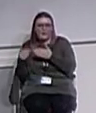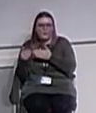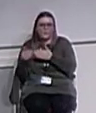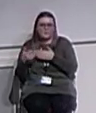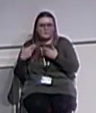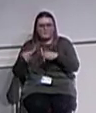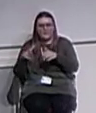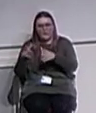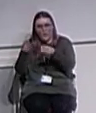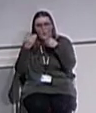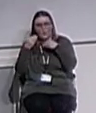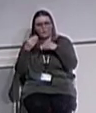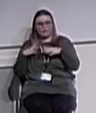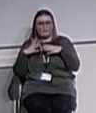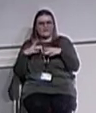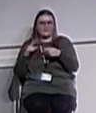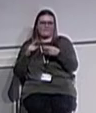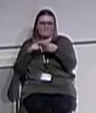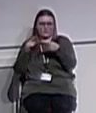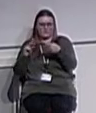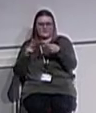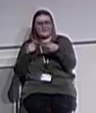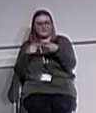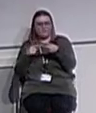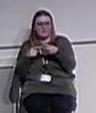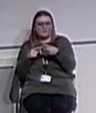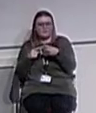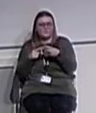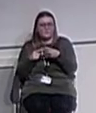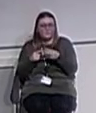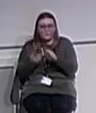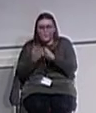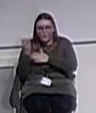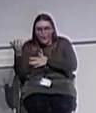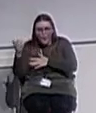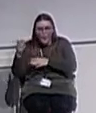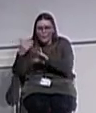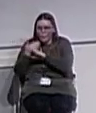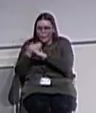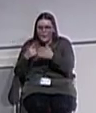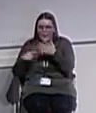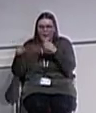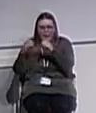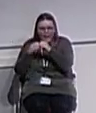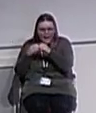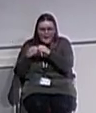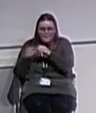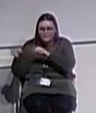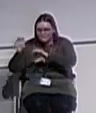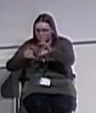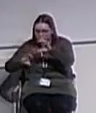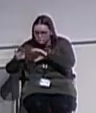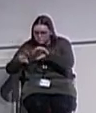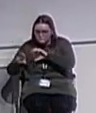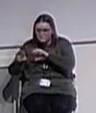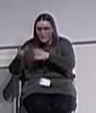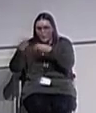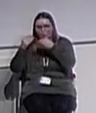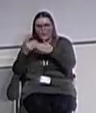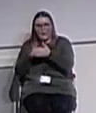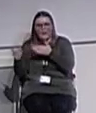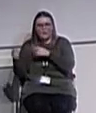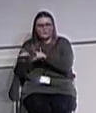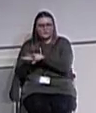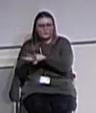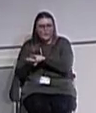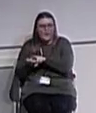with different universities, and you would go over there and spend a year working in a lab, doing some science and learning the language as well. And as all